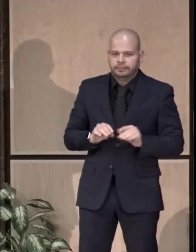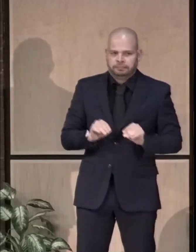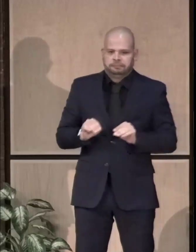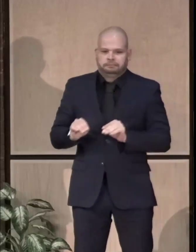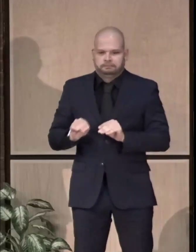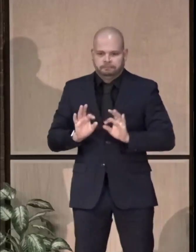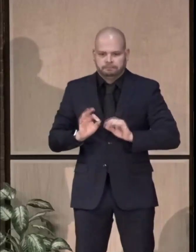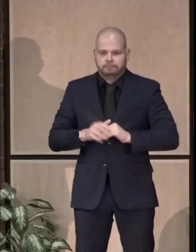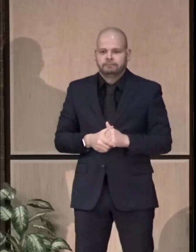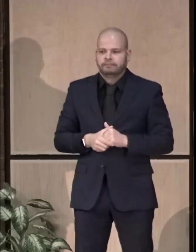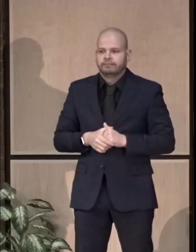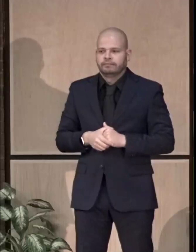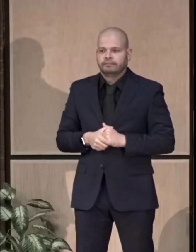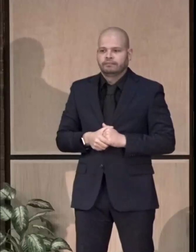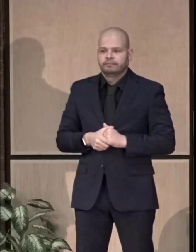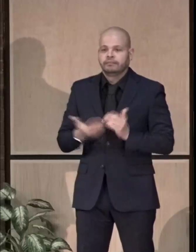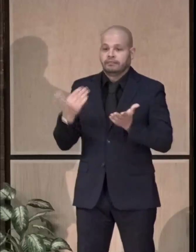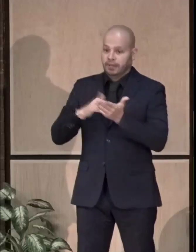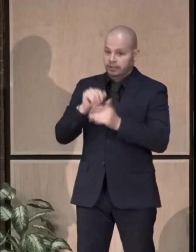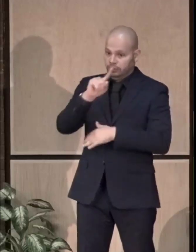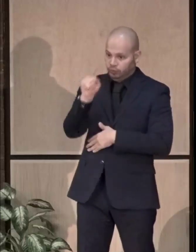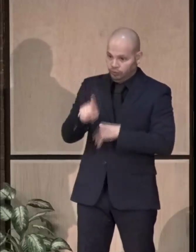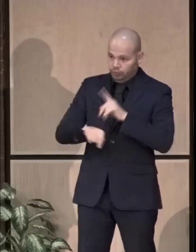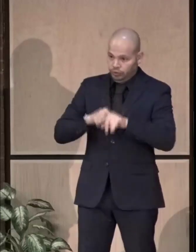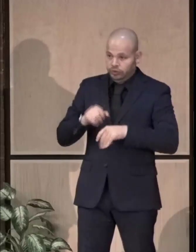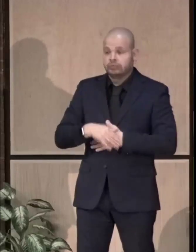Now, did you have access to